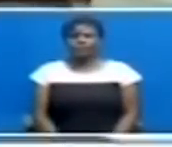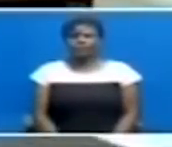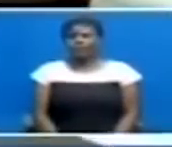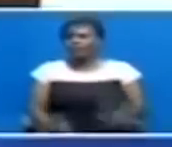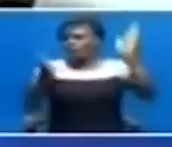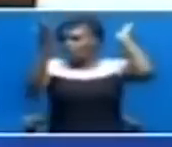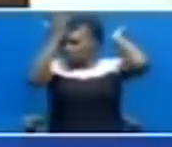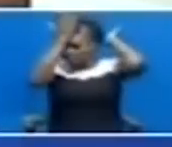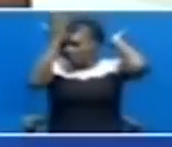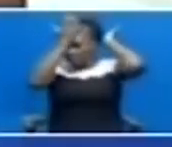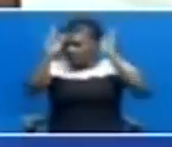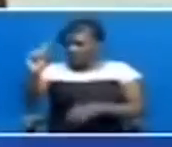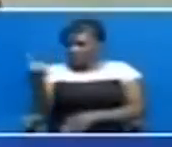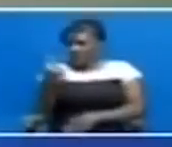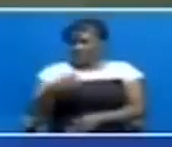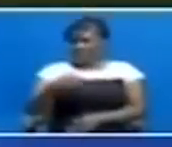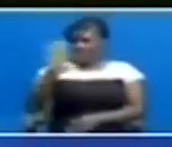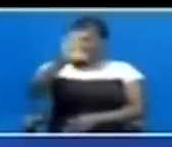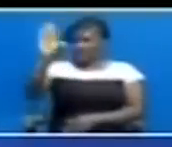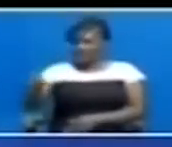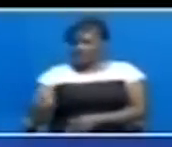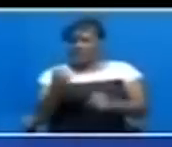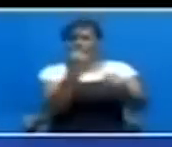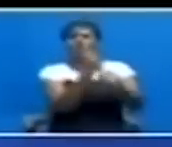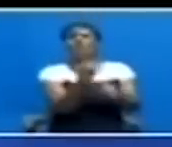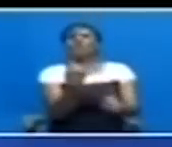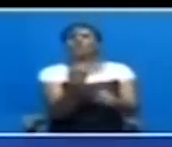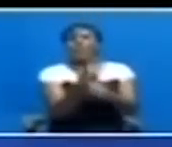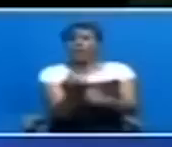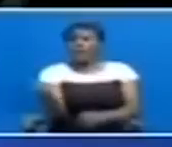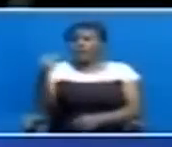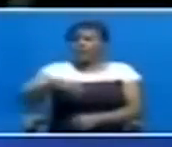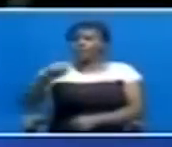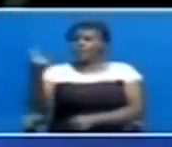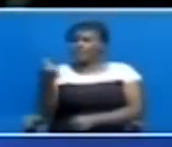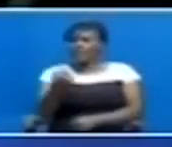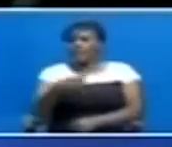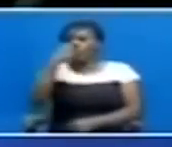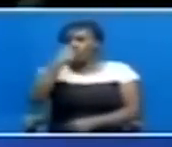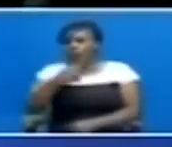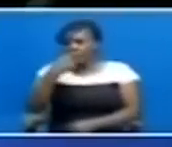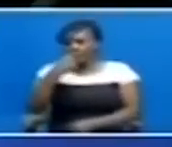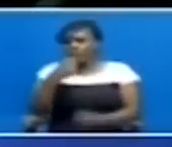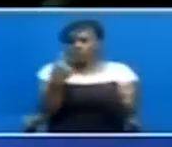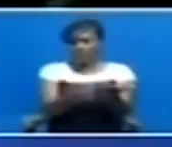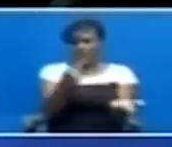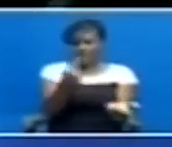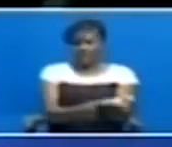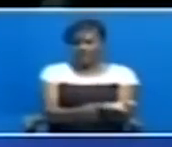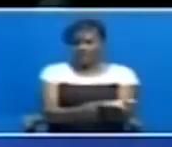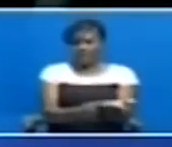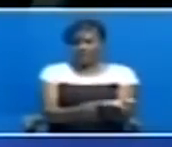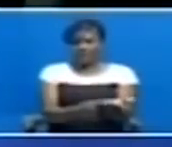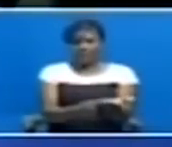Pope Francis will make his first trip to Africa in November. He plans to visit Kenya, Uganda, and the Central African Republic.